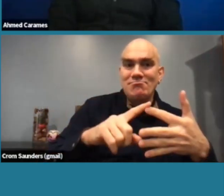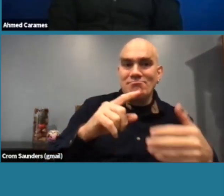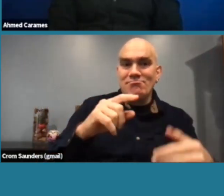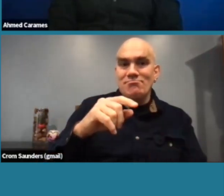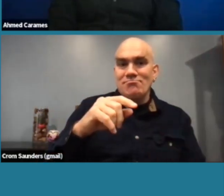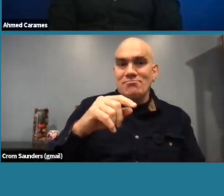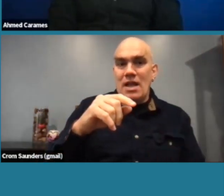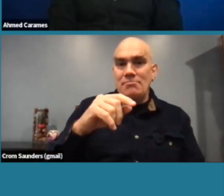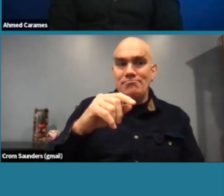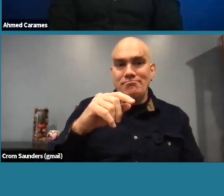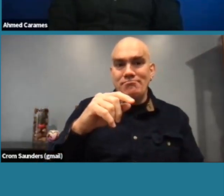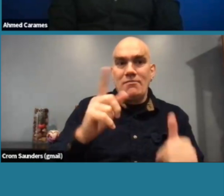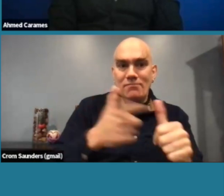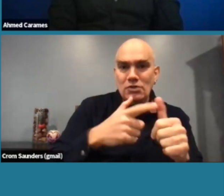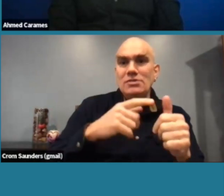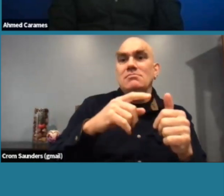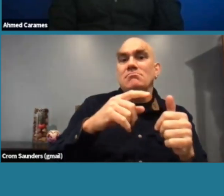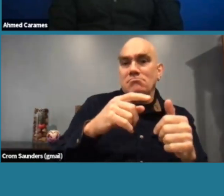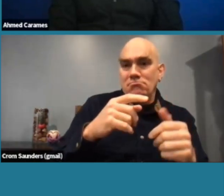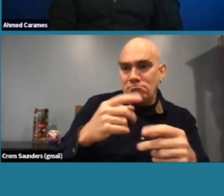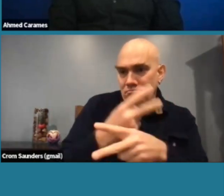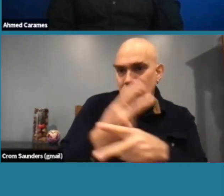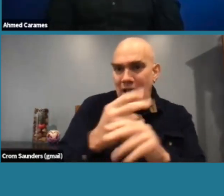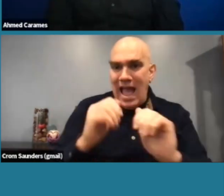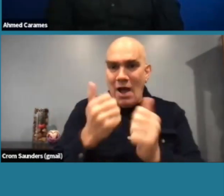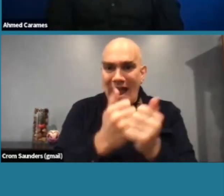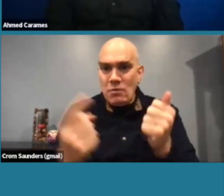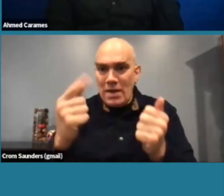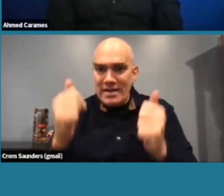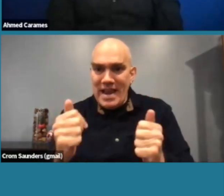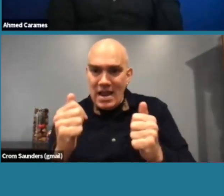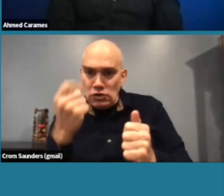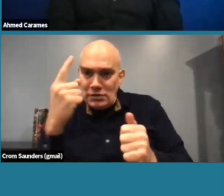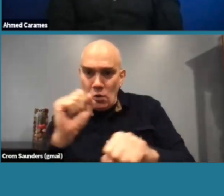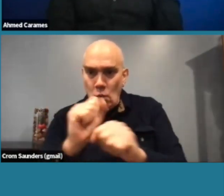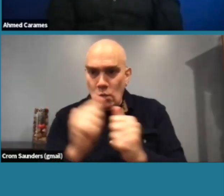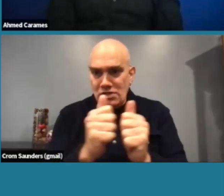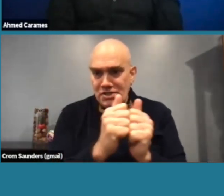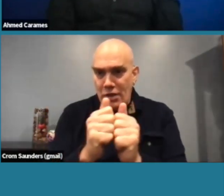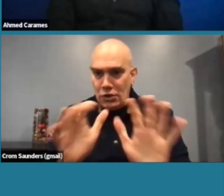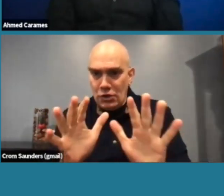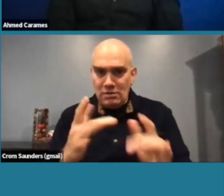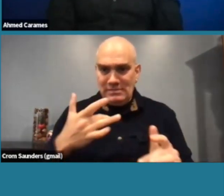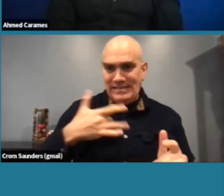So now you can see that we have some more, there are more steps to this work.